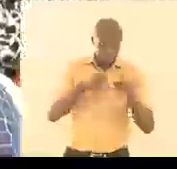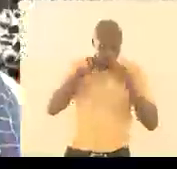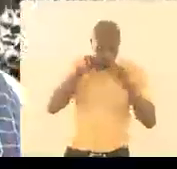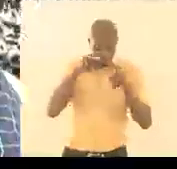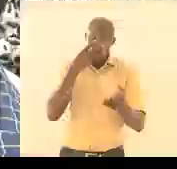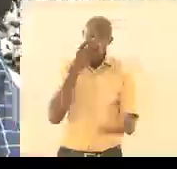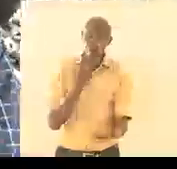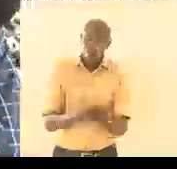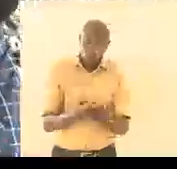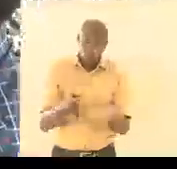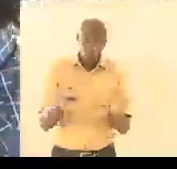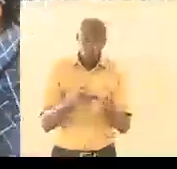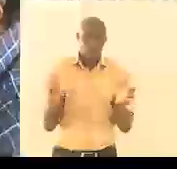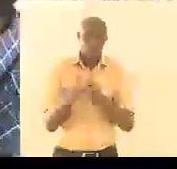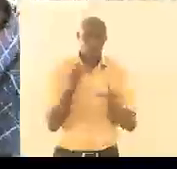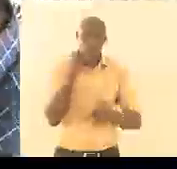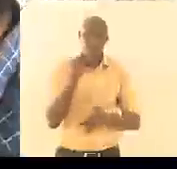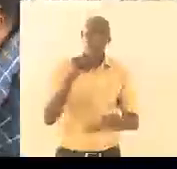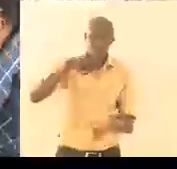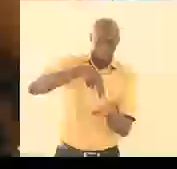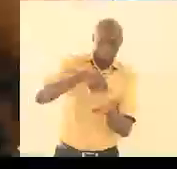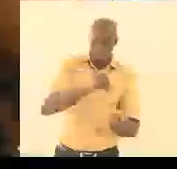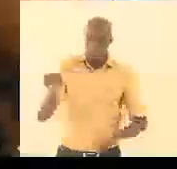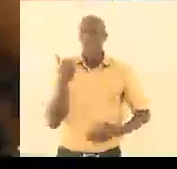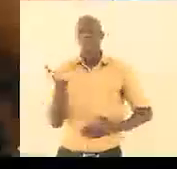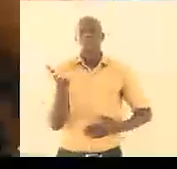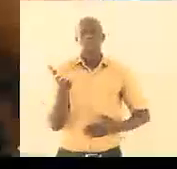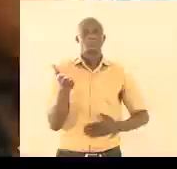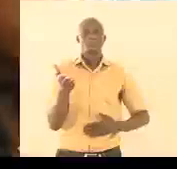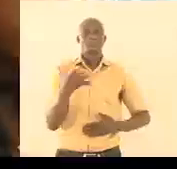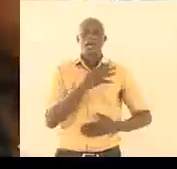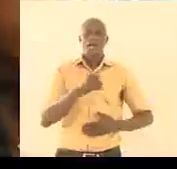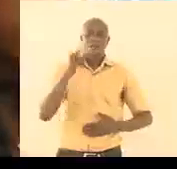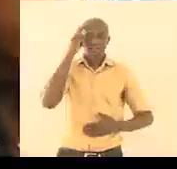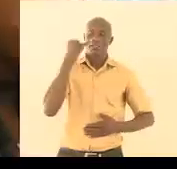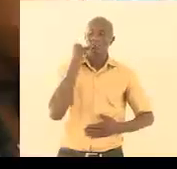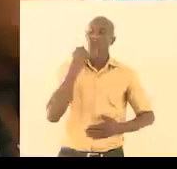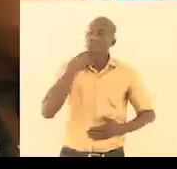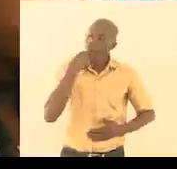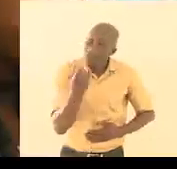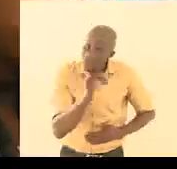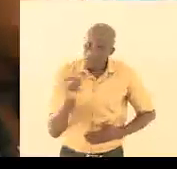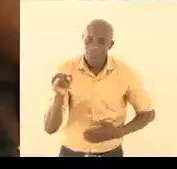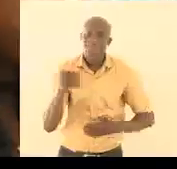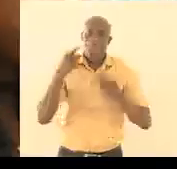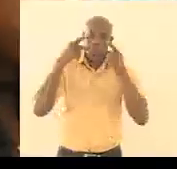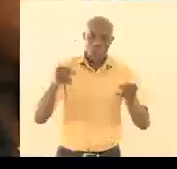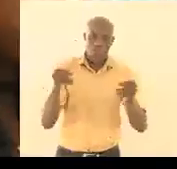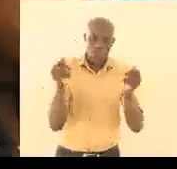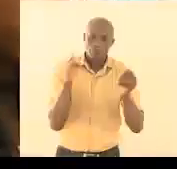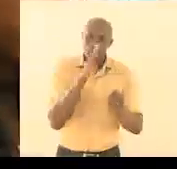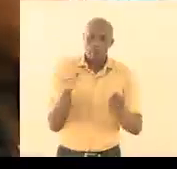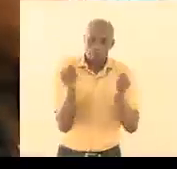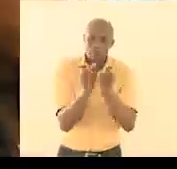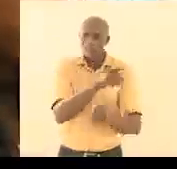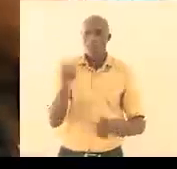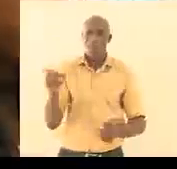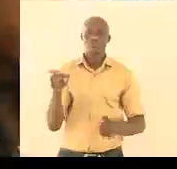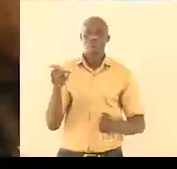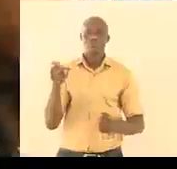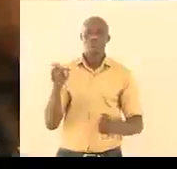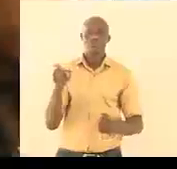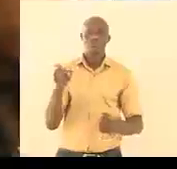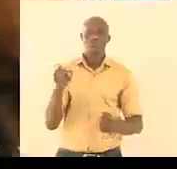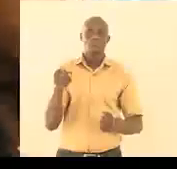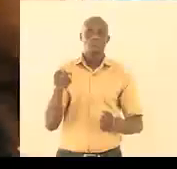look well. Jesus is standing there and he's saying what? Peace be with you.